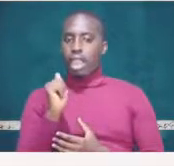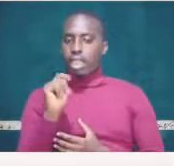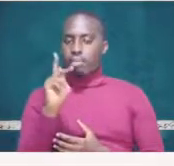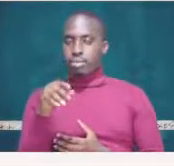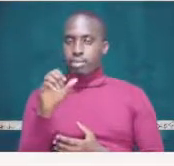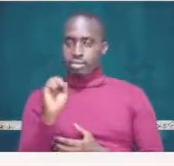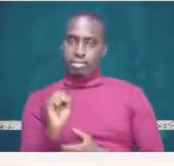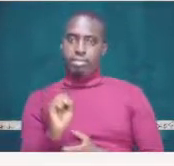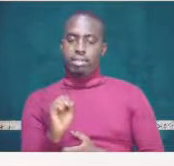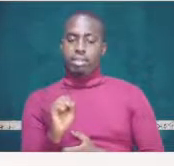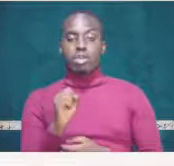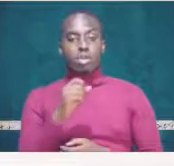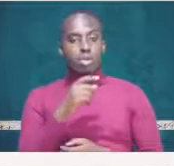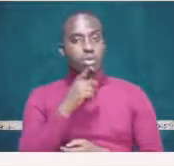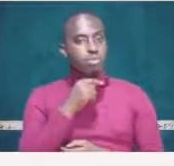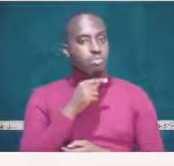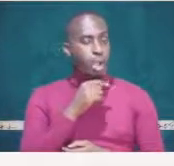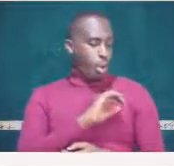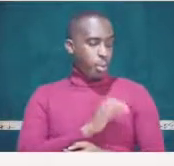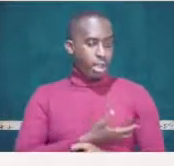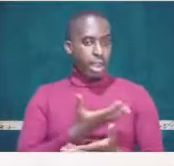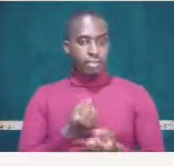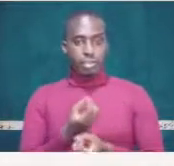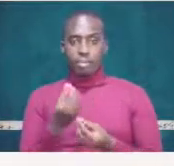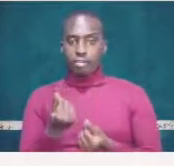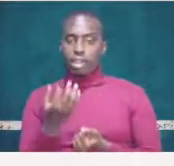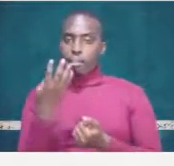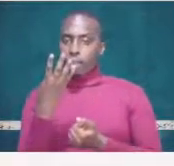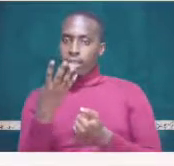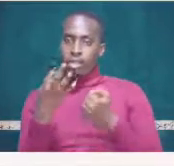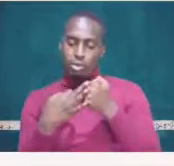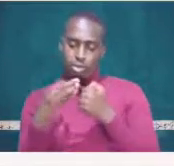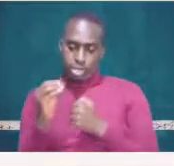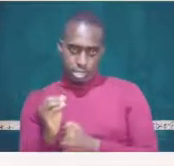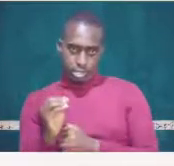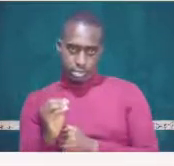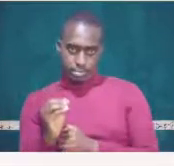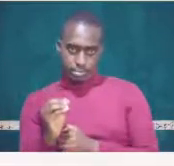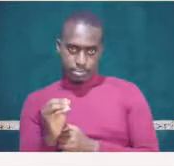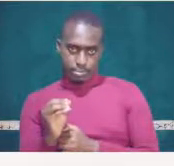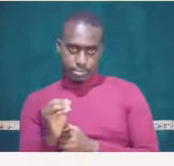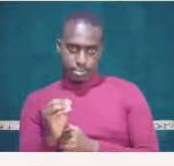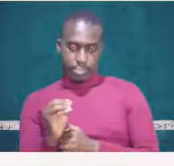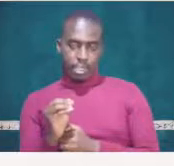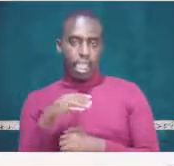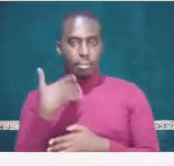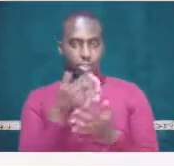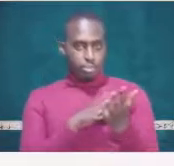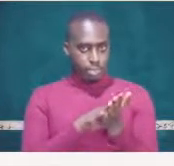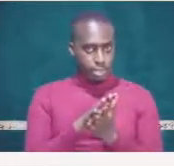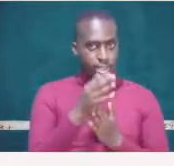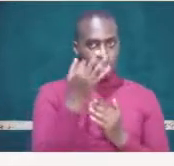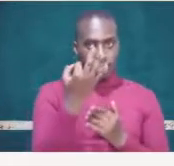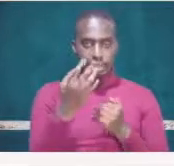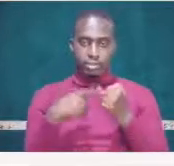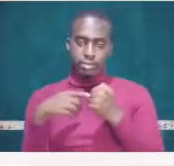question. A woman has a disposable income of 480 francs and spent